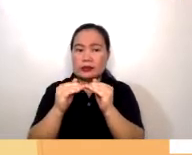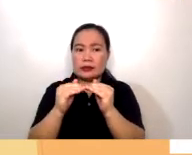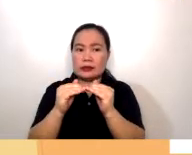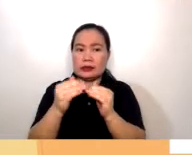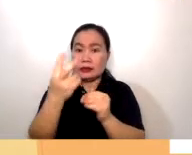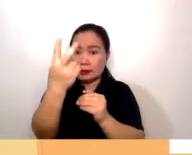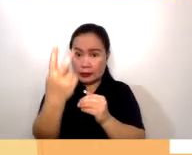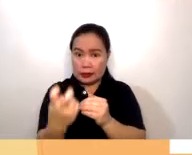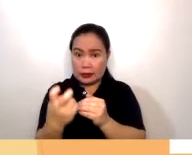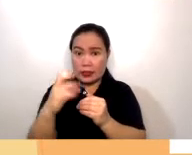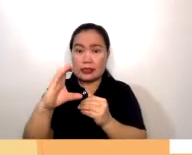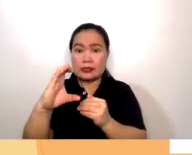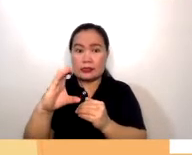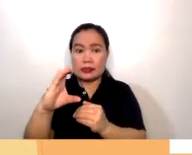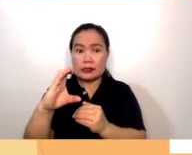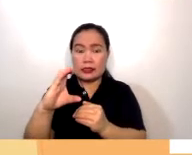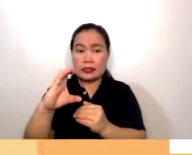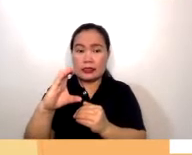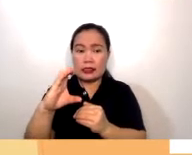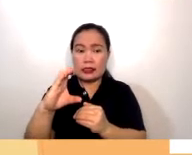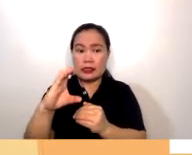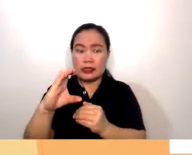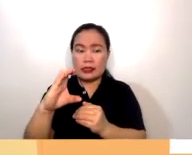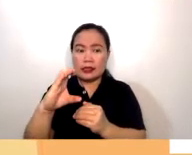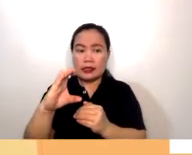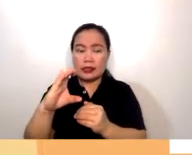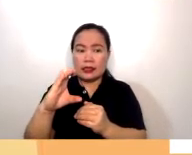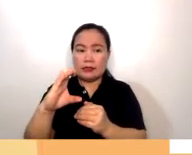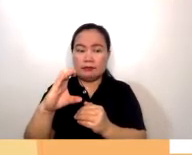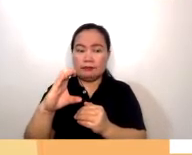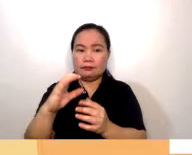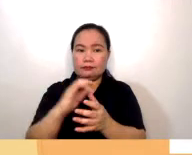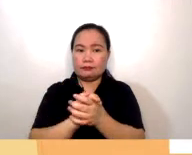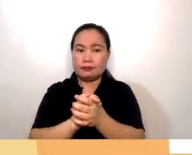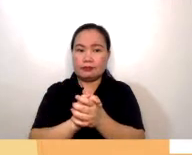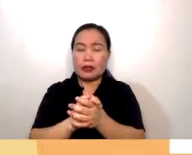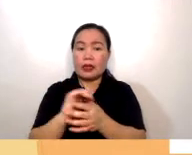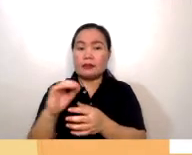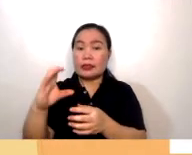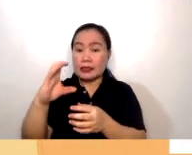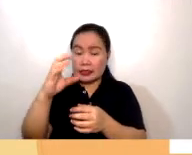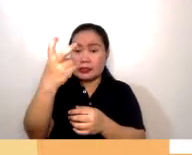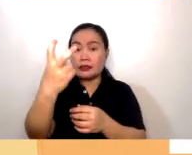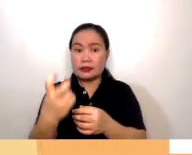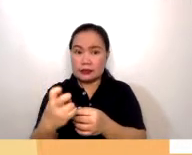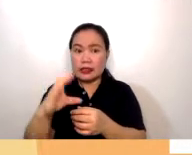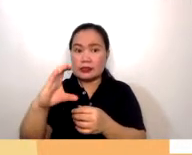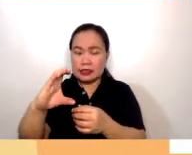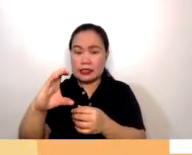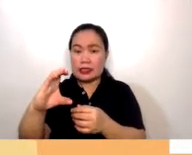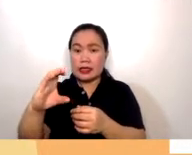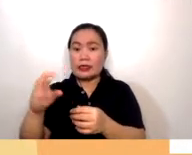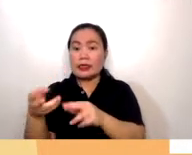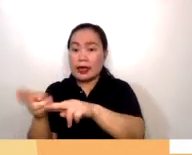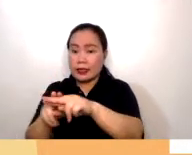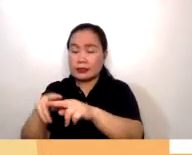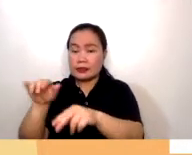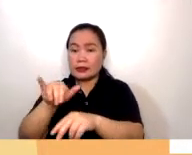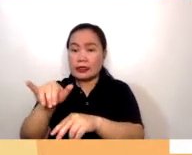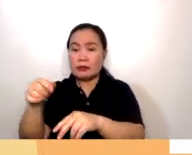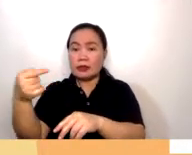equals, mag-a-add din tayo dito ng negative ax plus